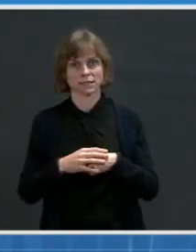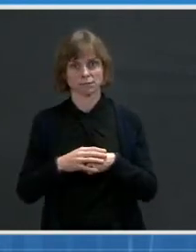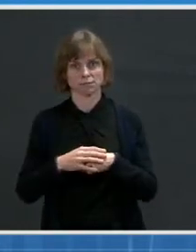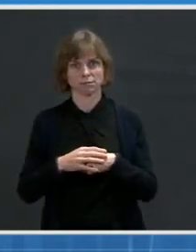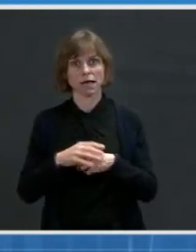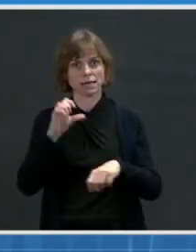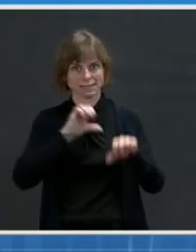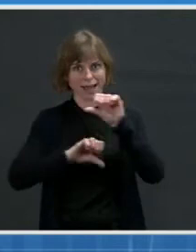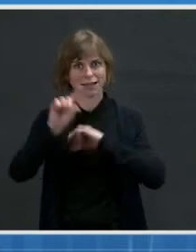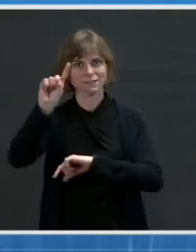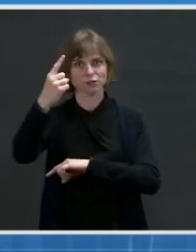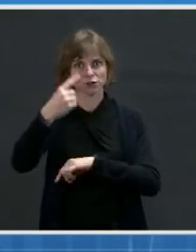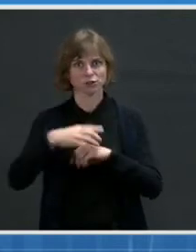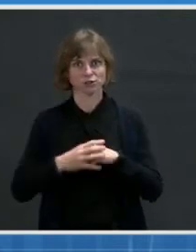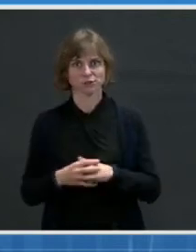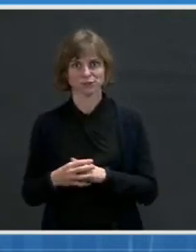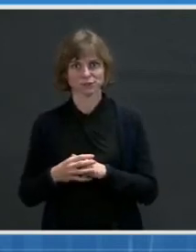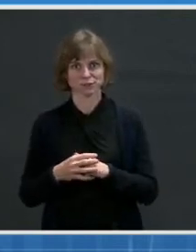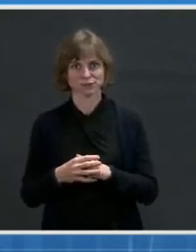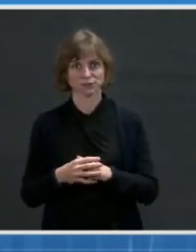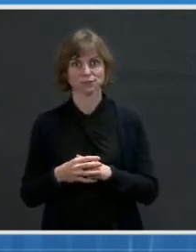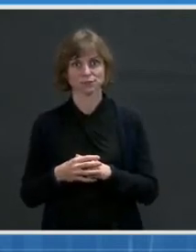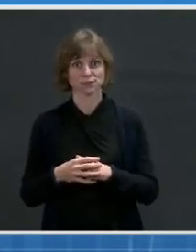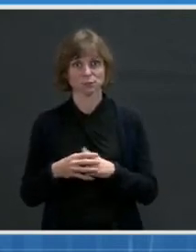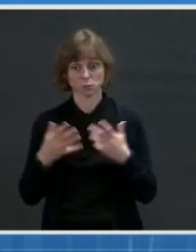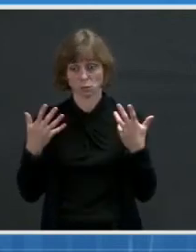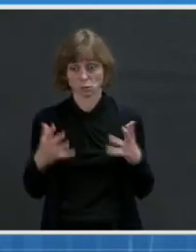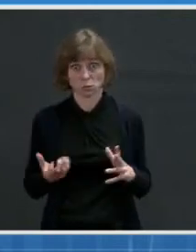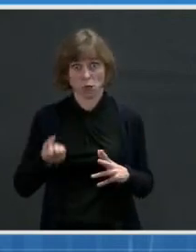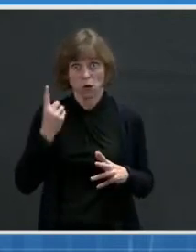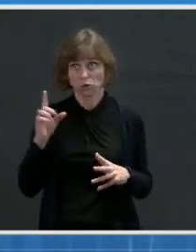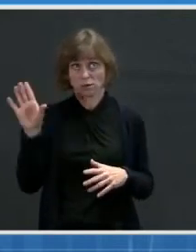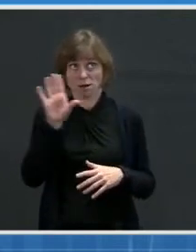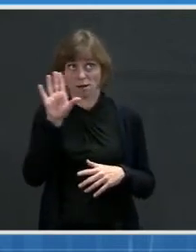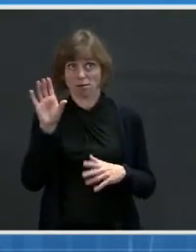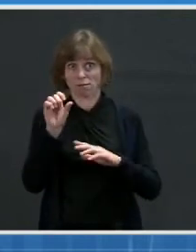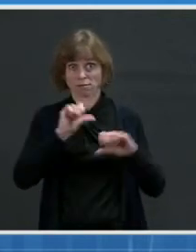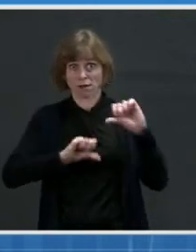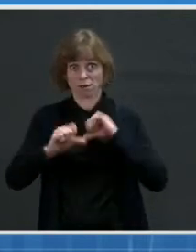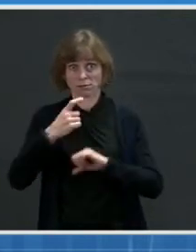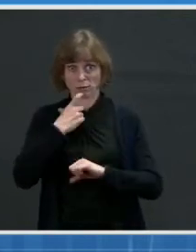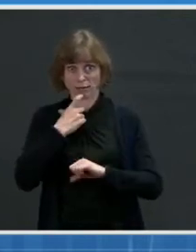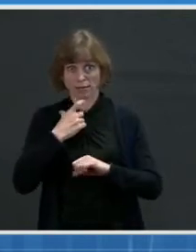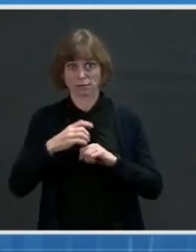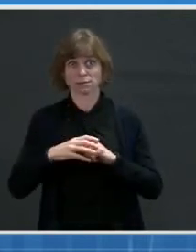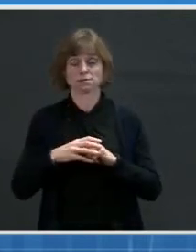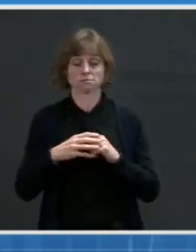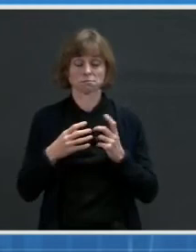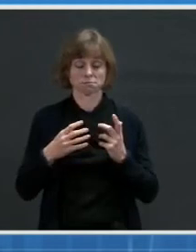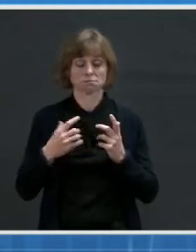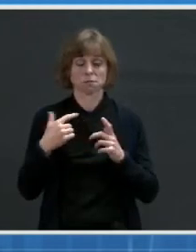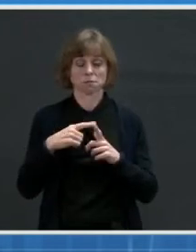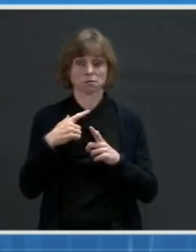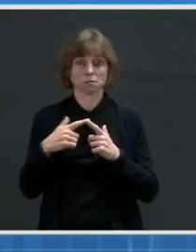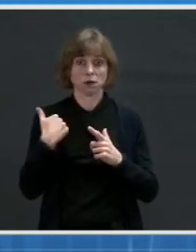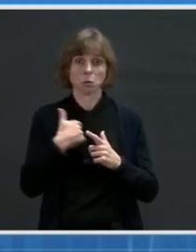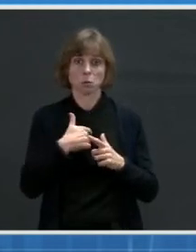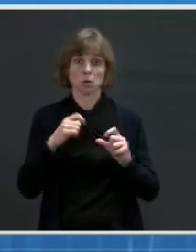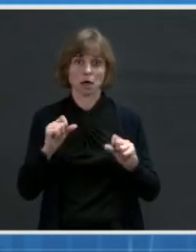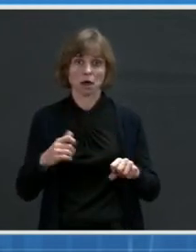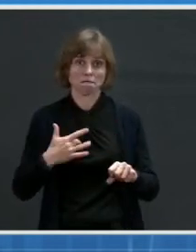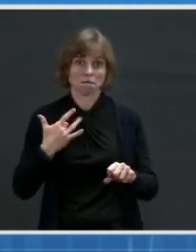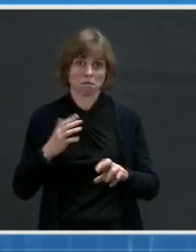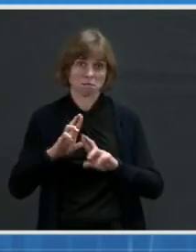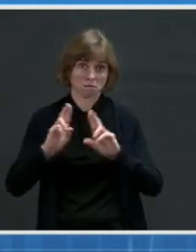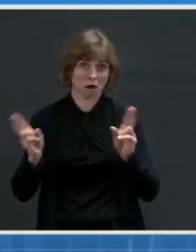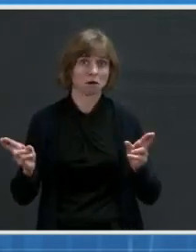go first. Once we understand what the scientific community has to say, we will then be in a position